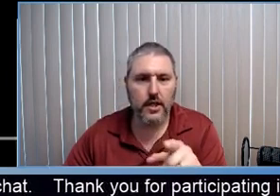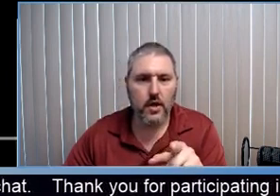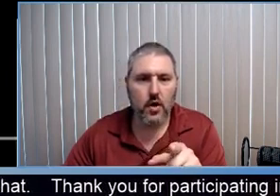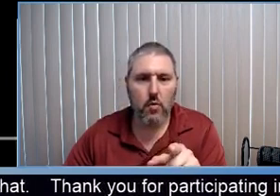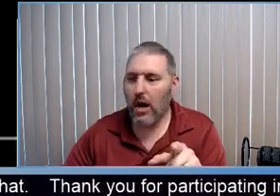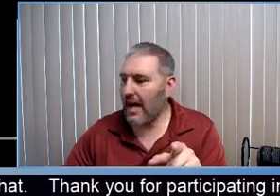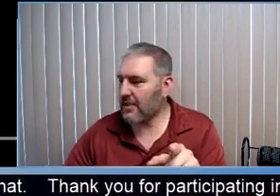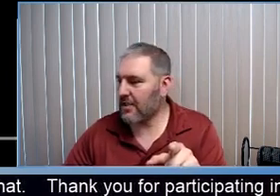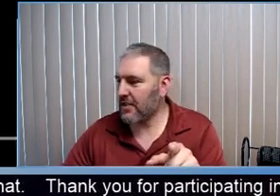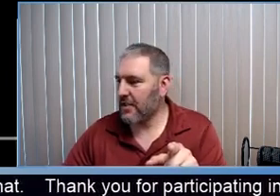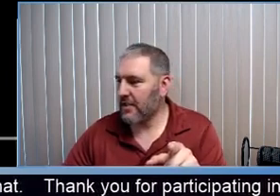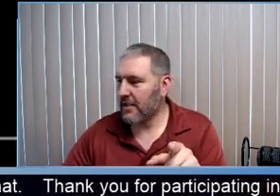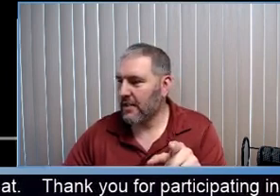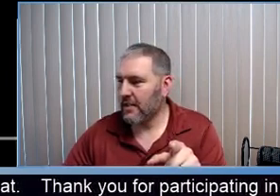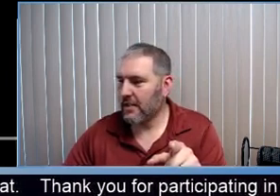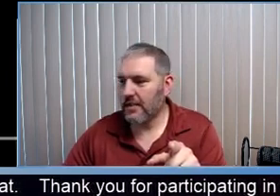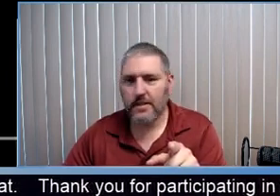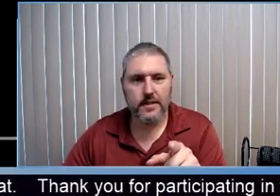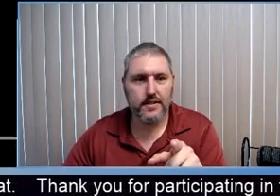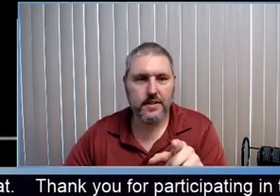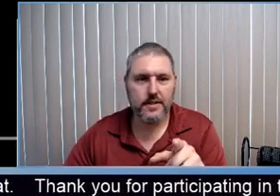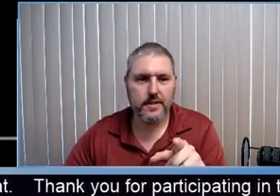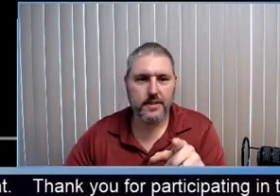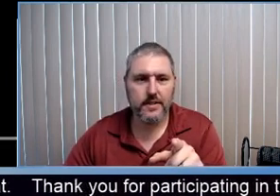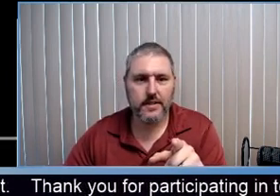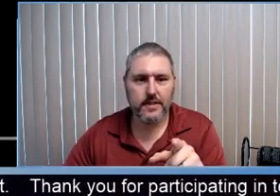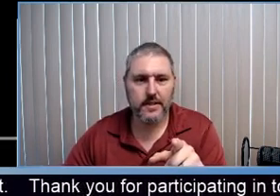Look, watch.